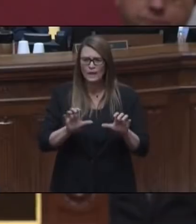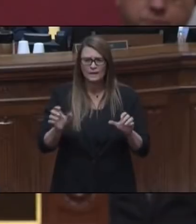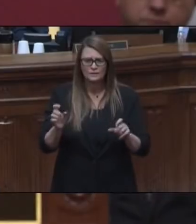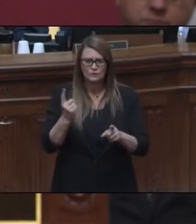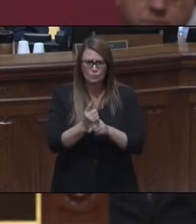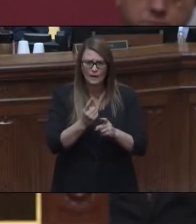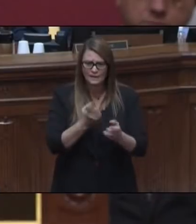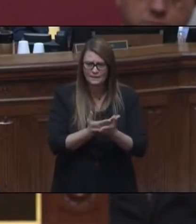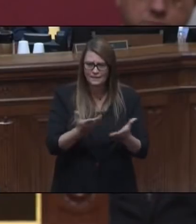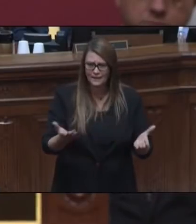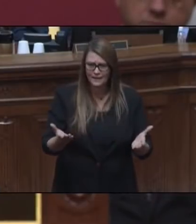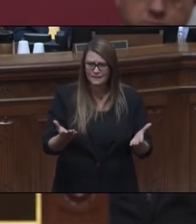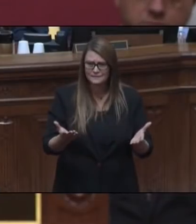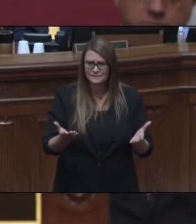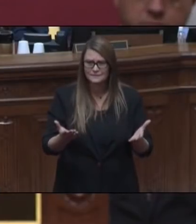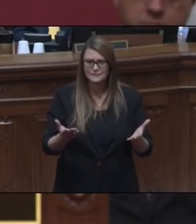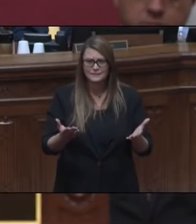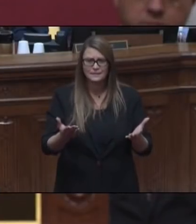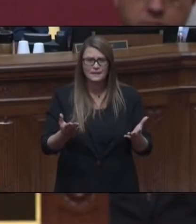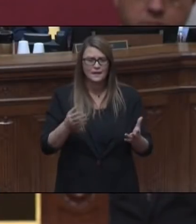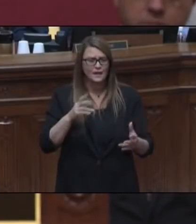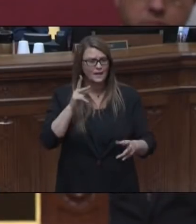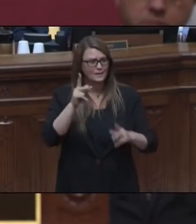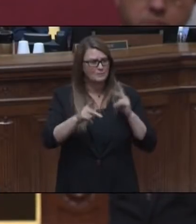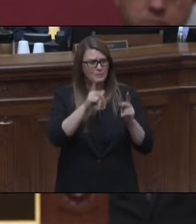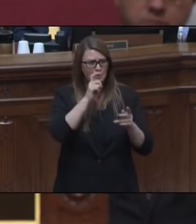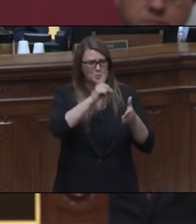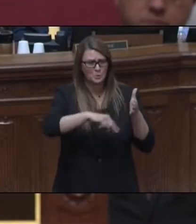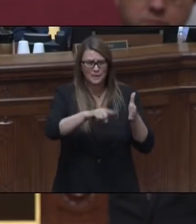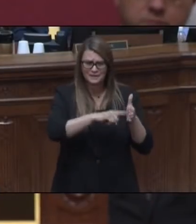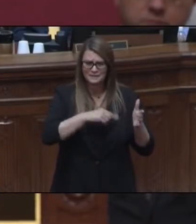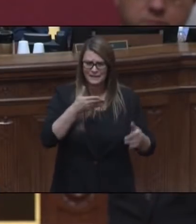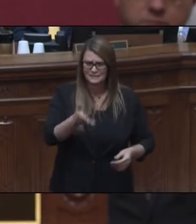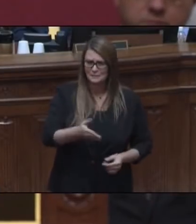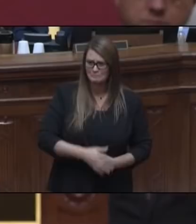licks in this state, and people have thrown rocks at them.